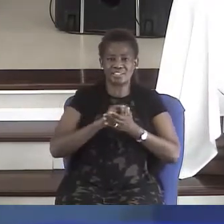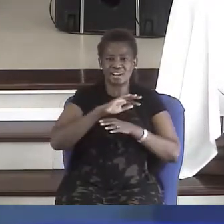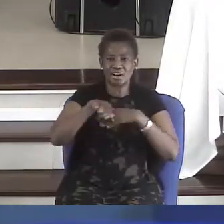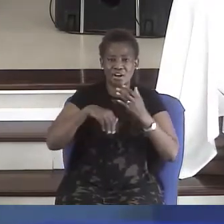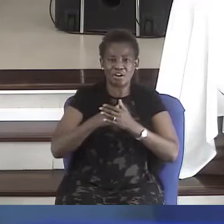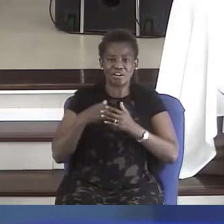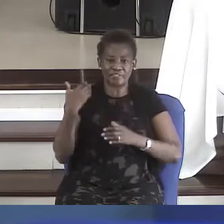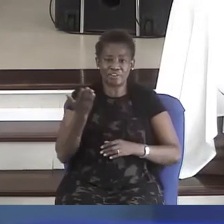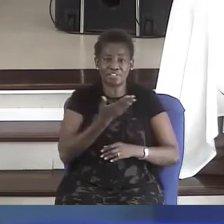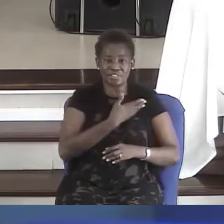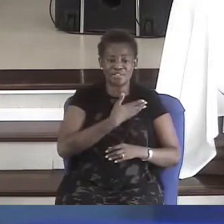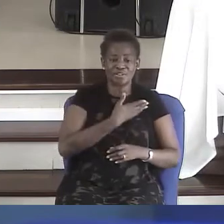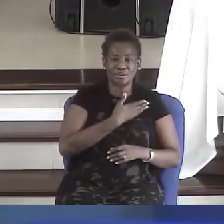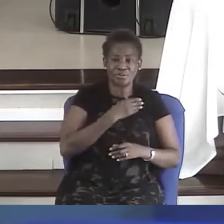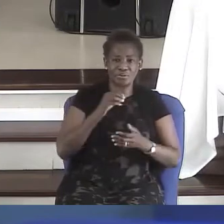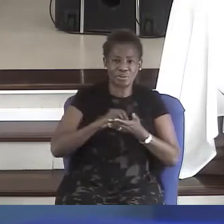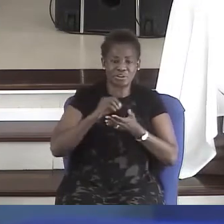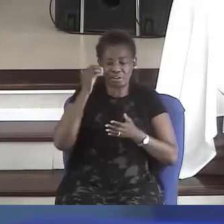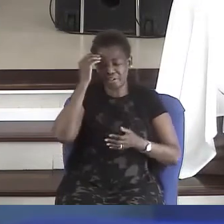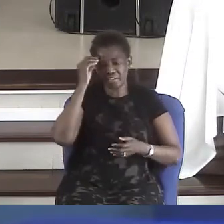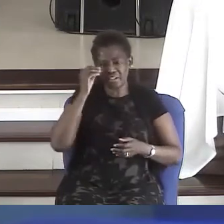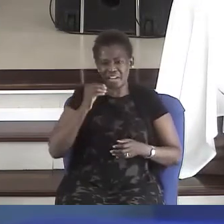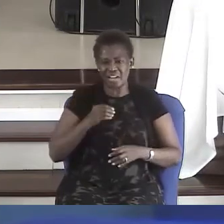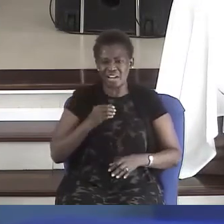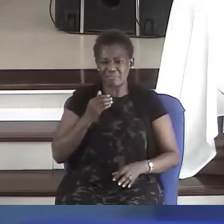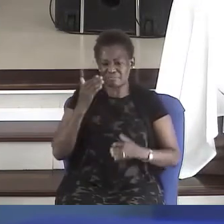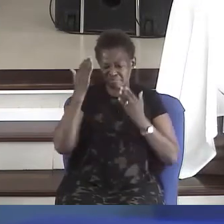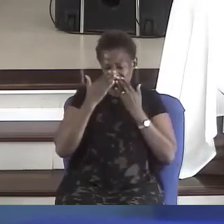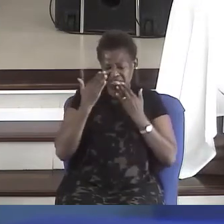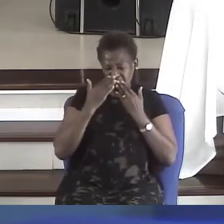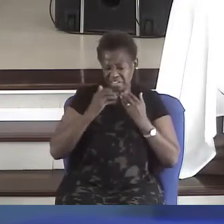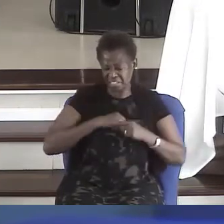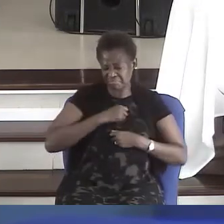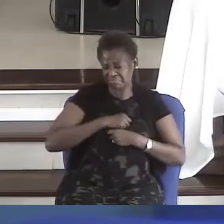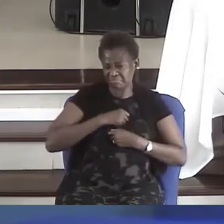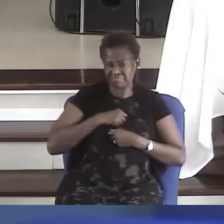this morning, but I do hope that we can be able to